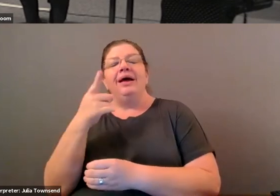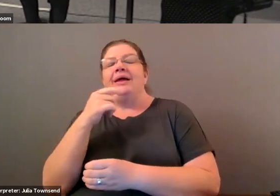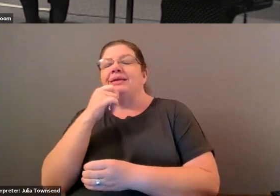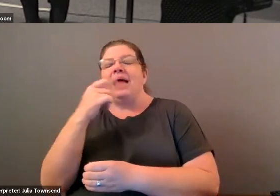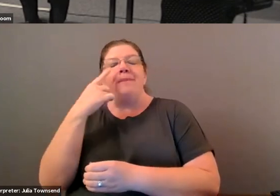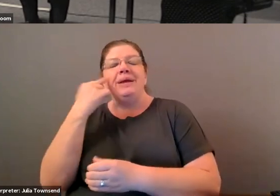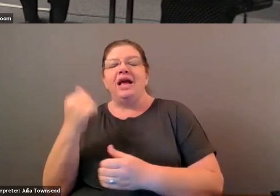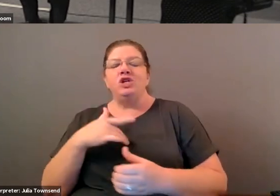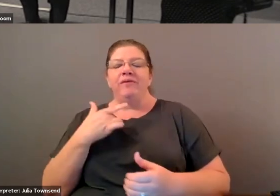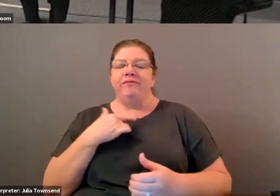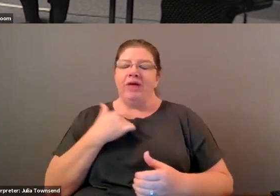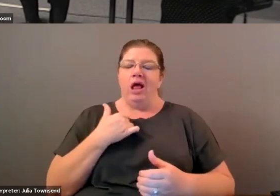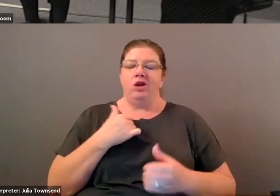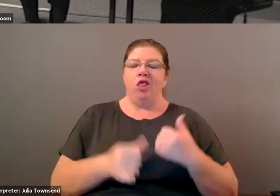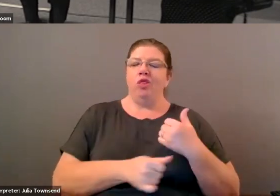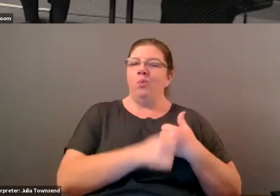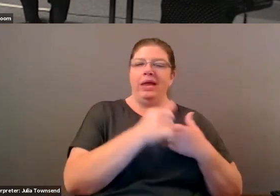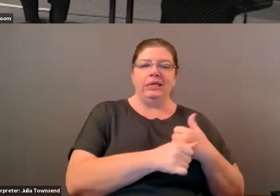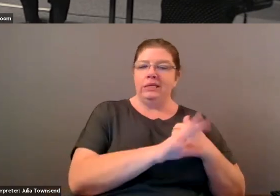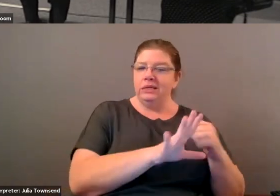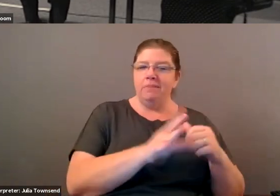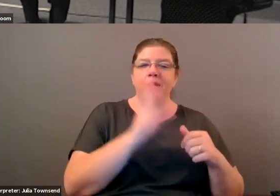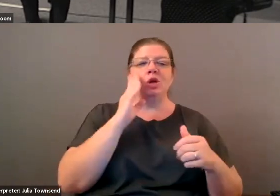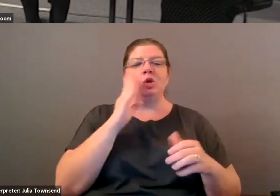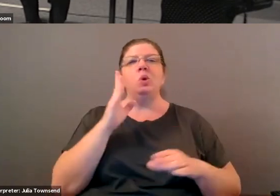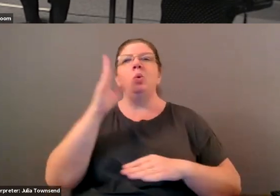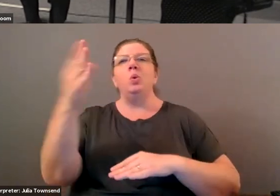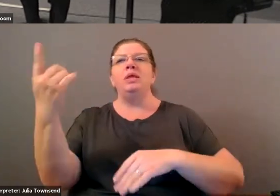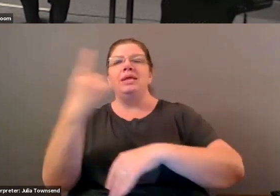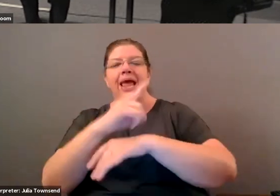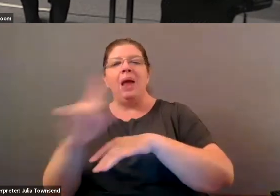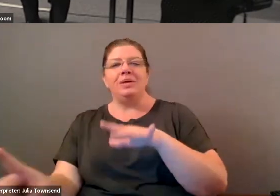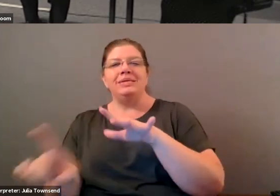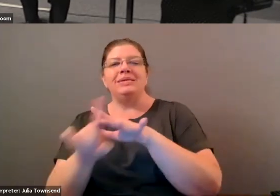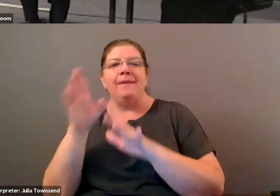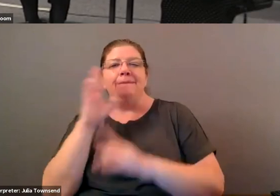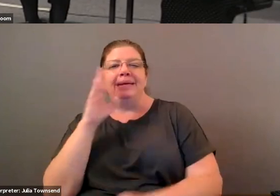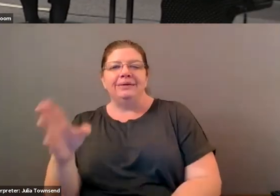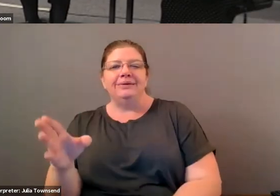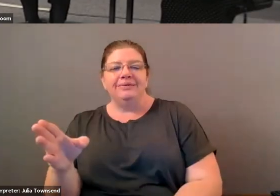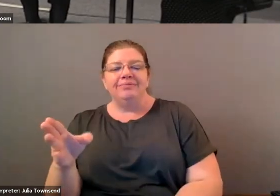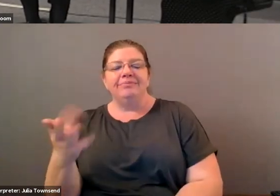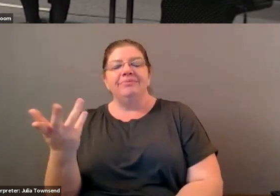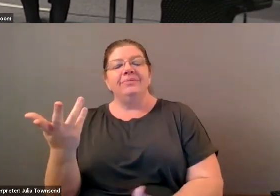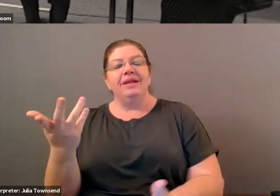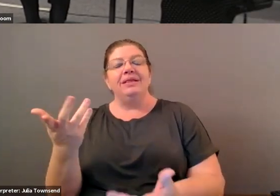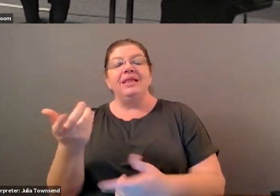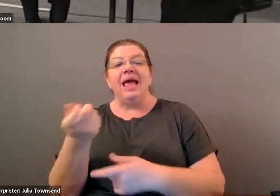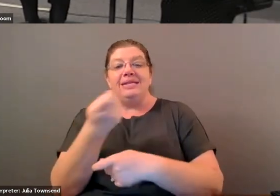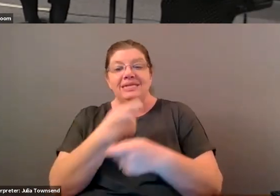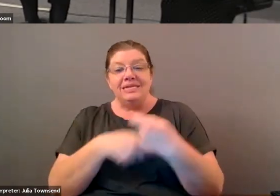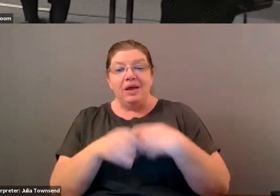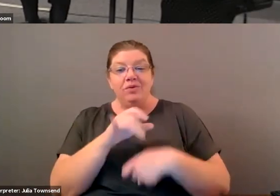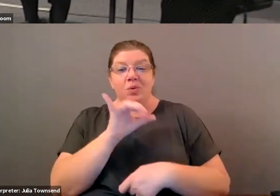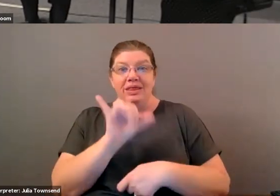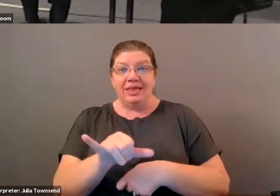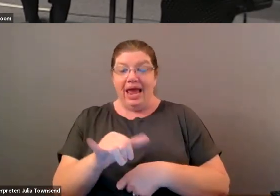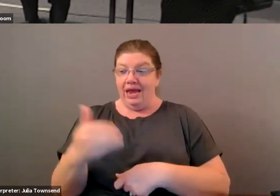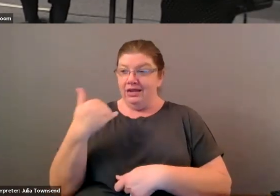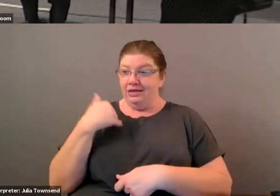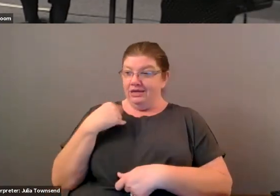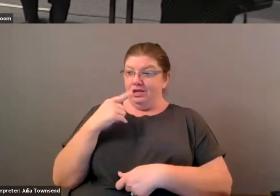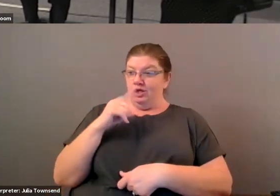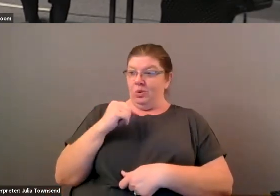but because you knew that the day was coming, but that rather than doing it in 2018